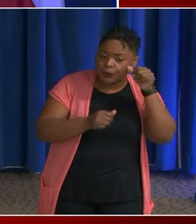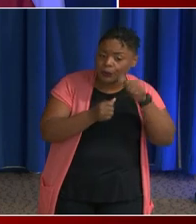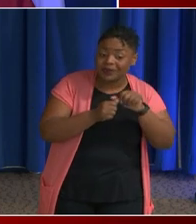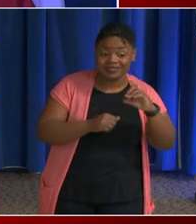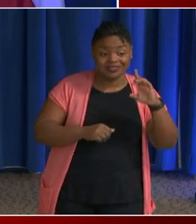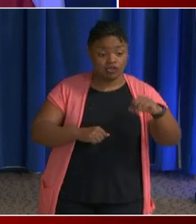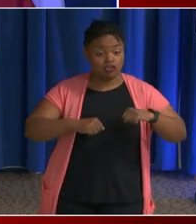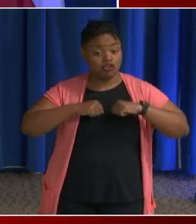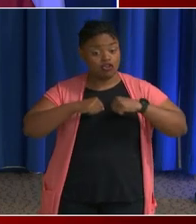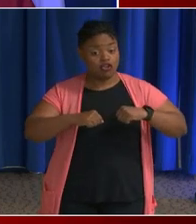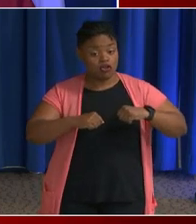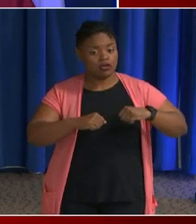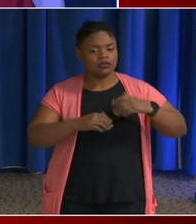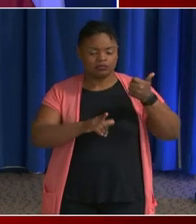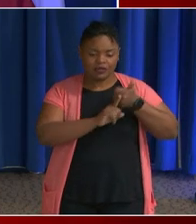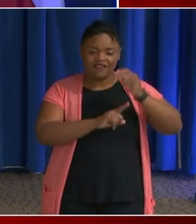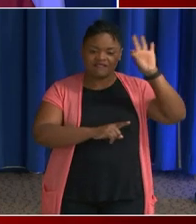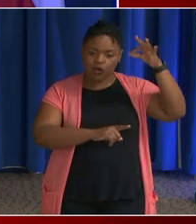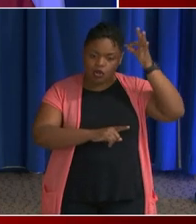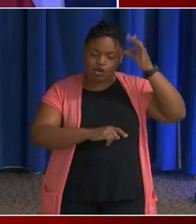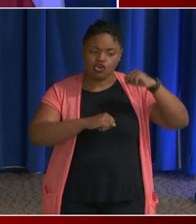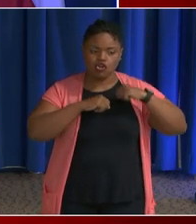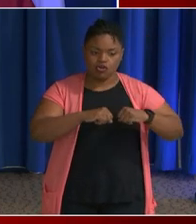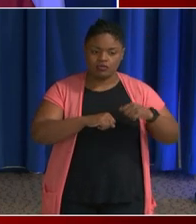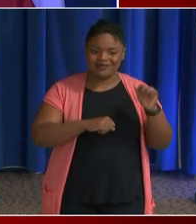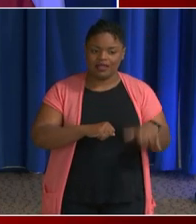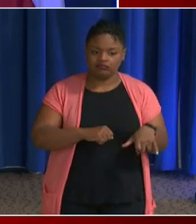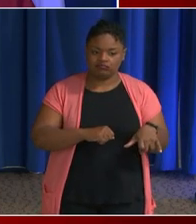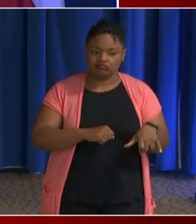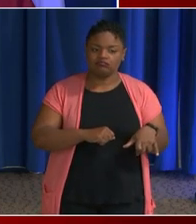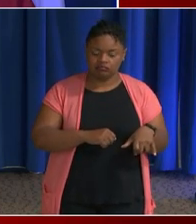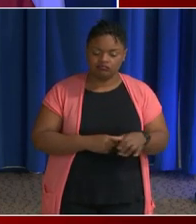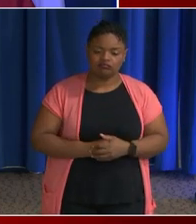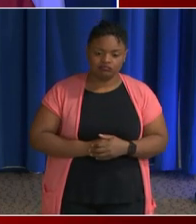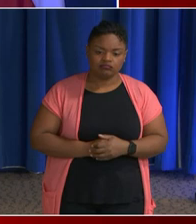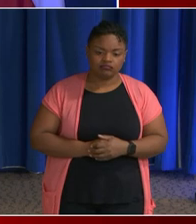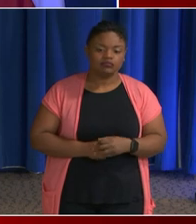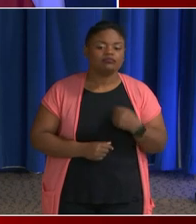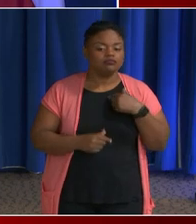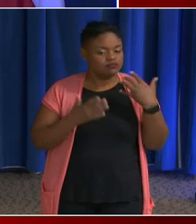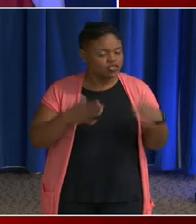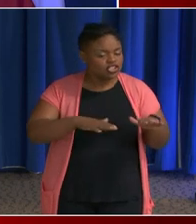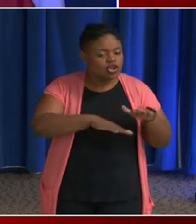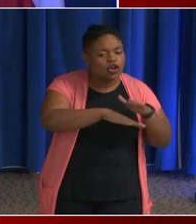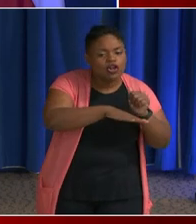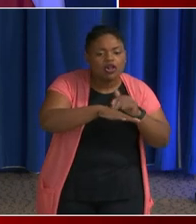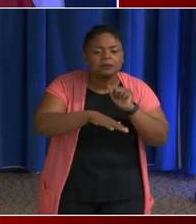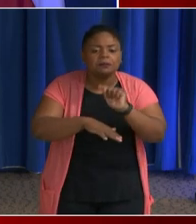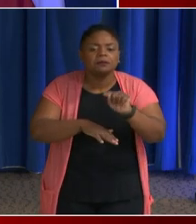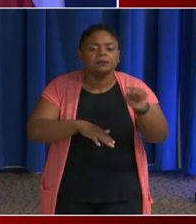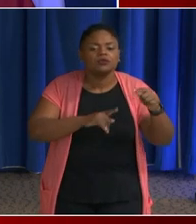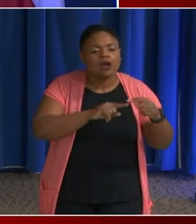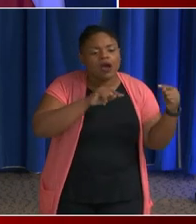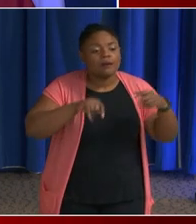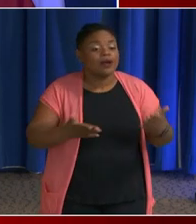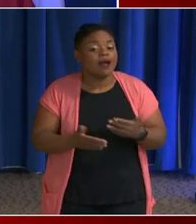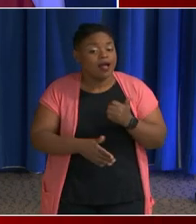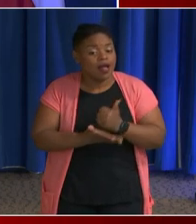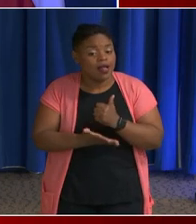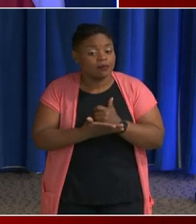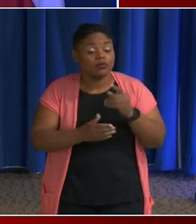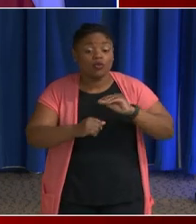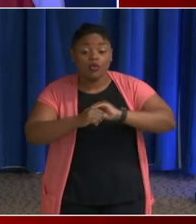a federal guard. We have called up members of the DC Guard to help us with both COVID